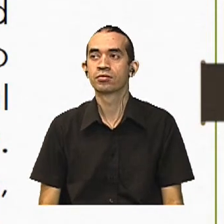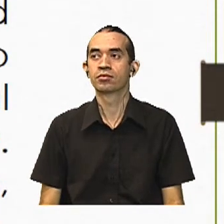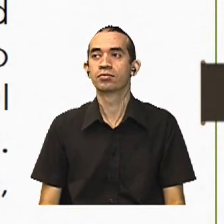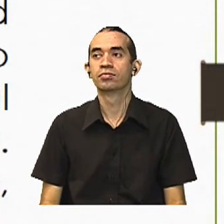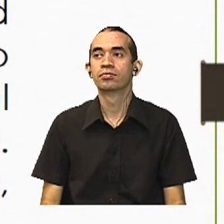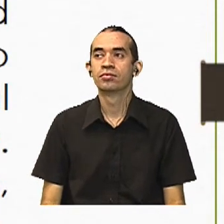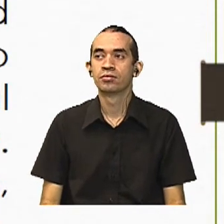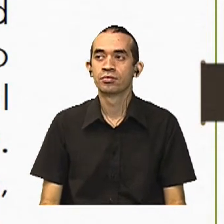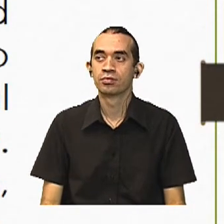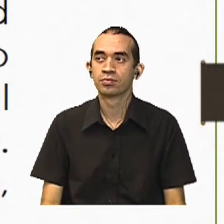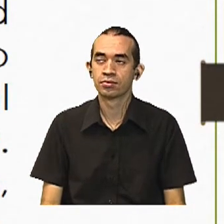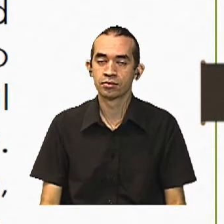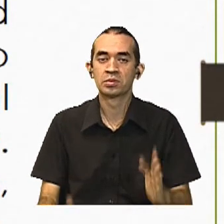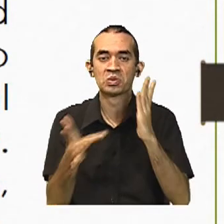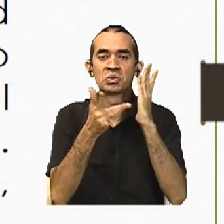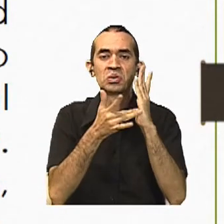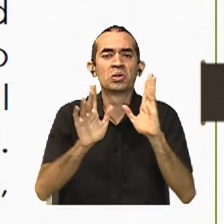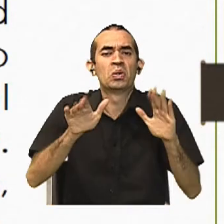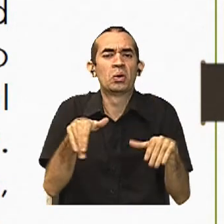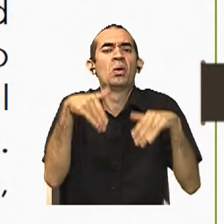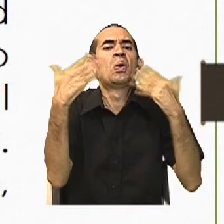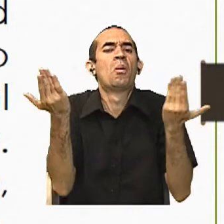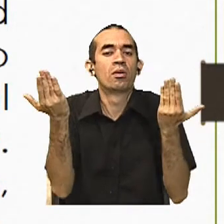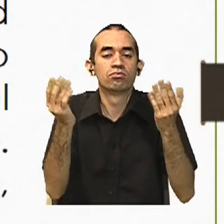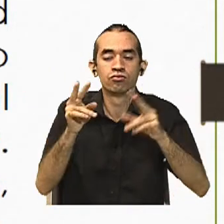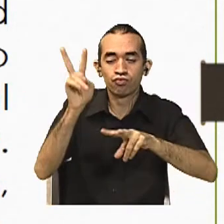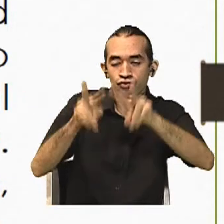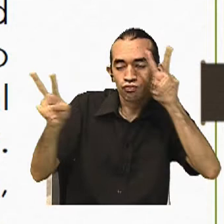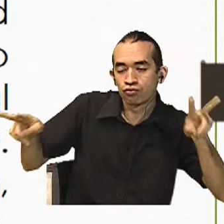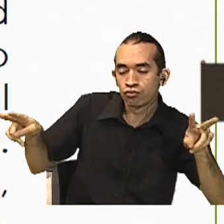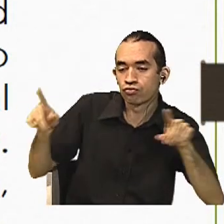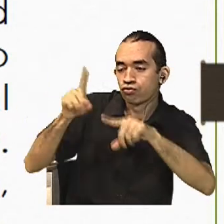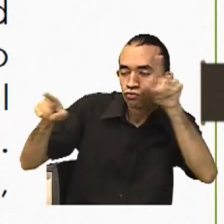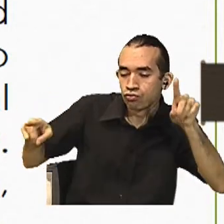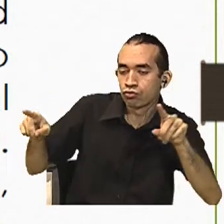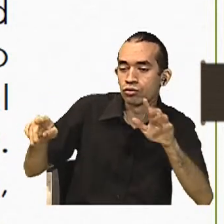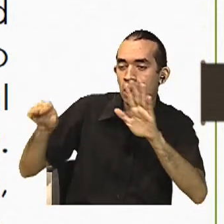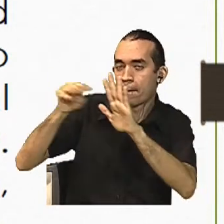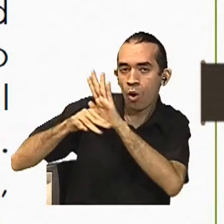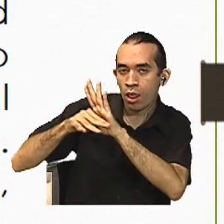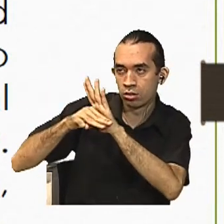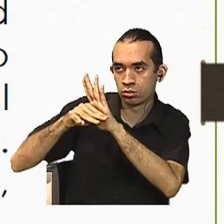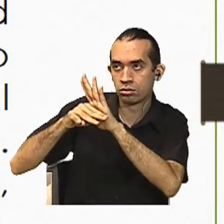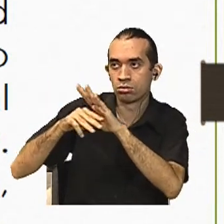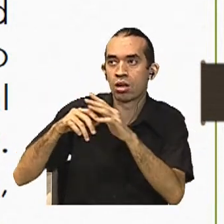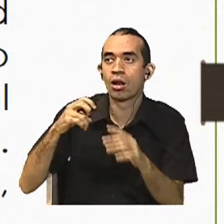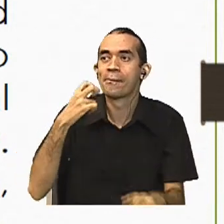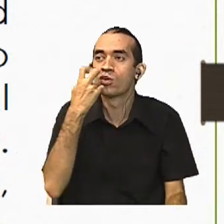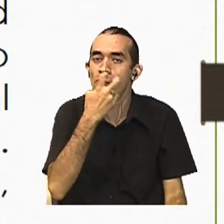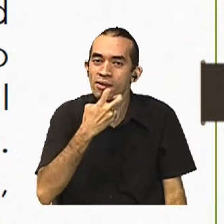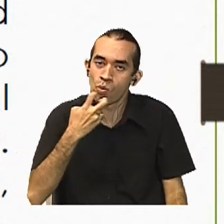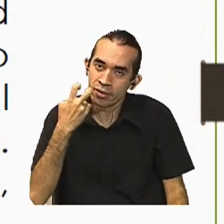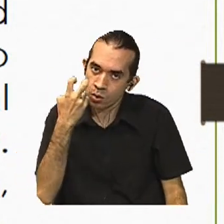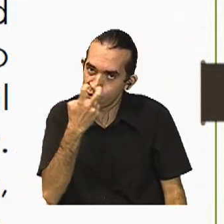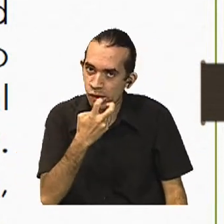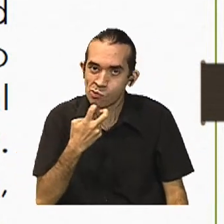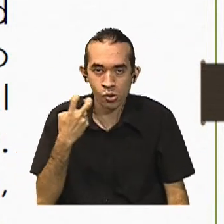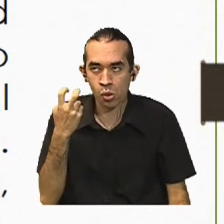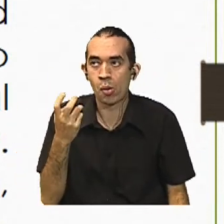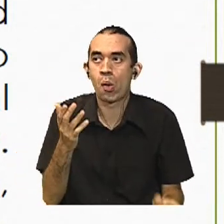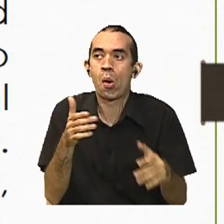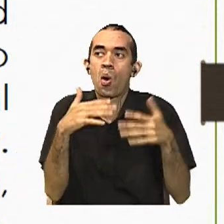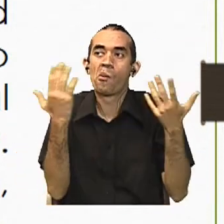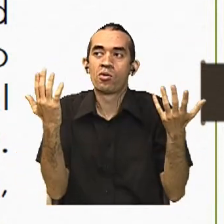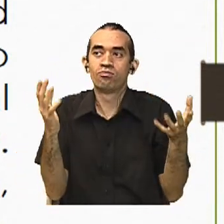The technology was developed by statistical modeling of the lip motions made by